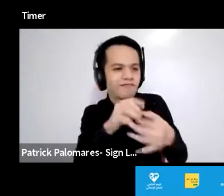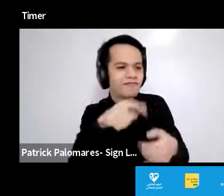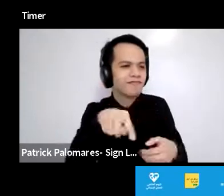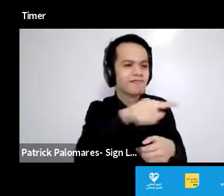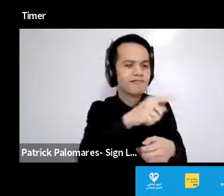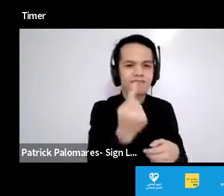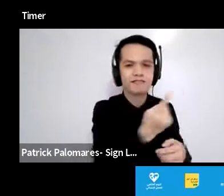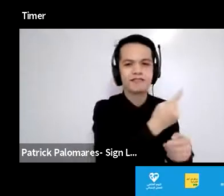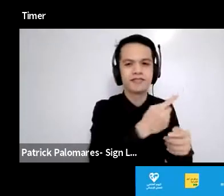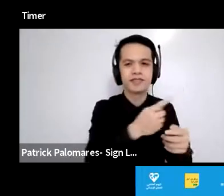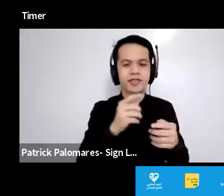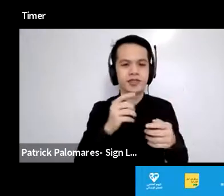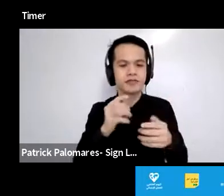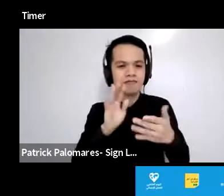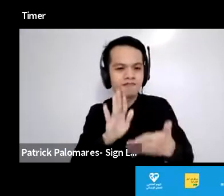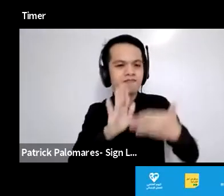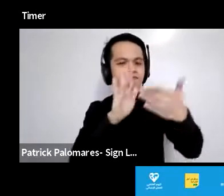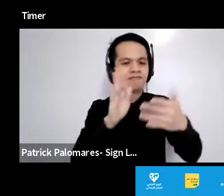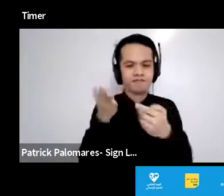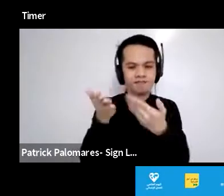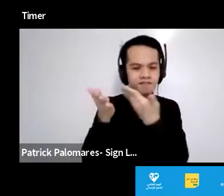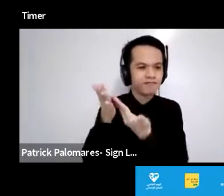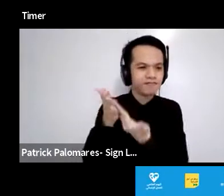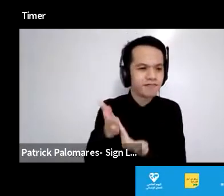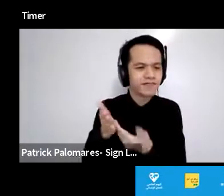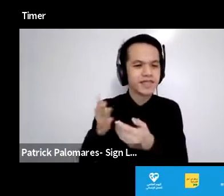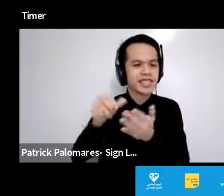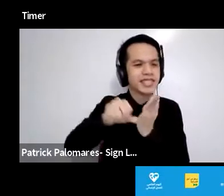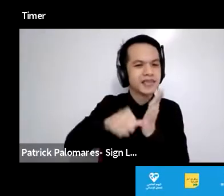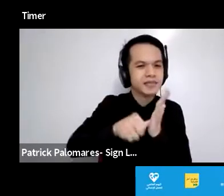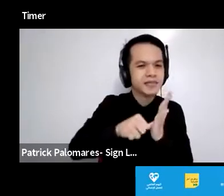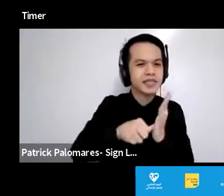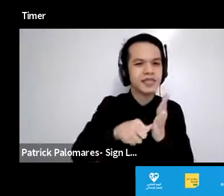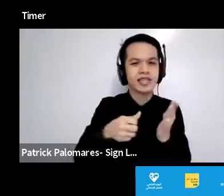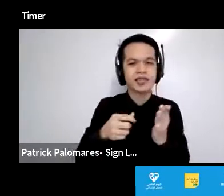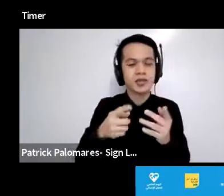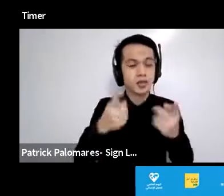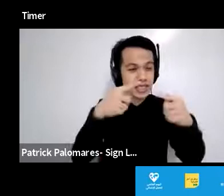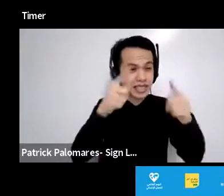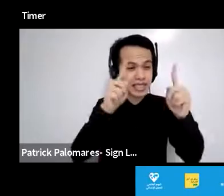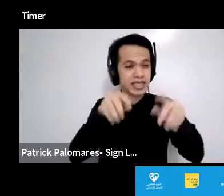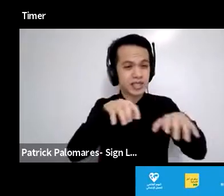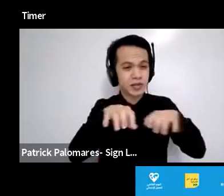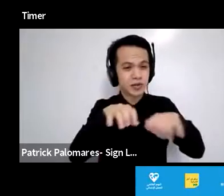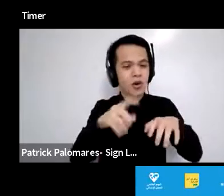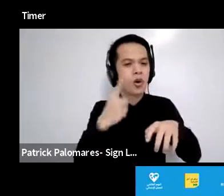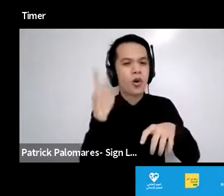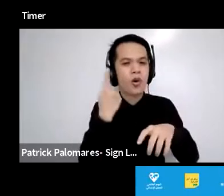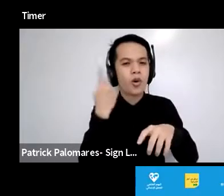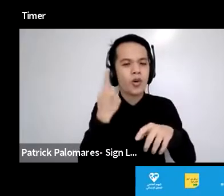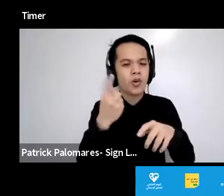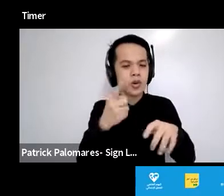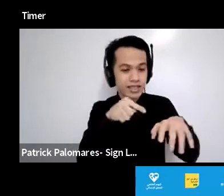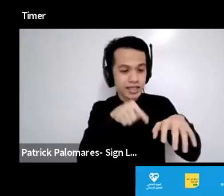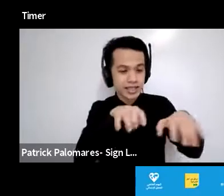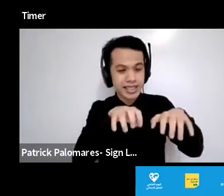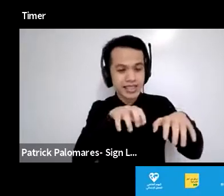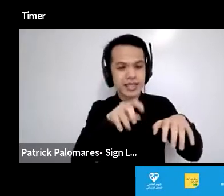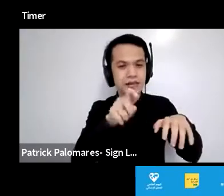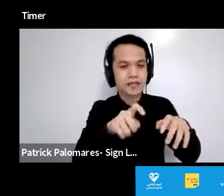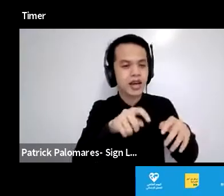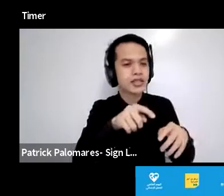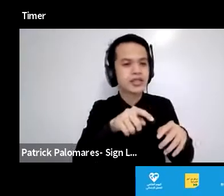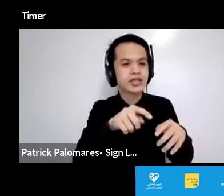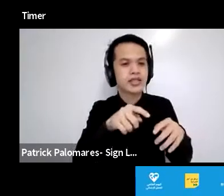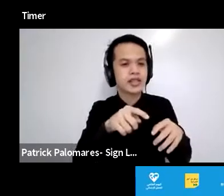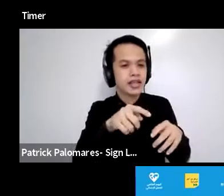integrating our approaches, understanding that the bottom line, the measure of success of our work always is how are the communities better